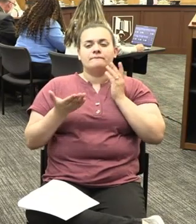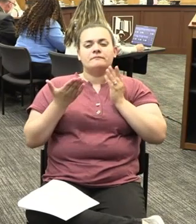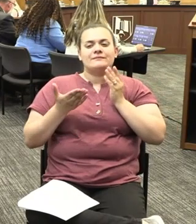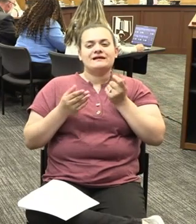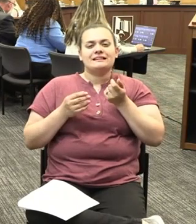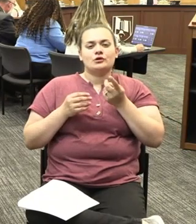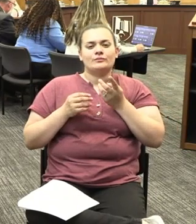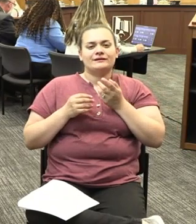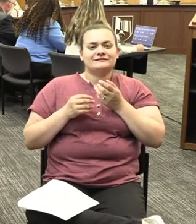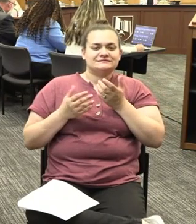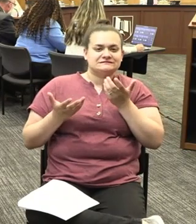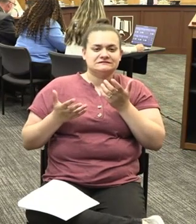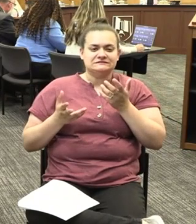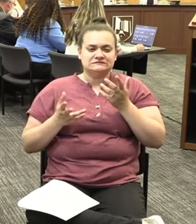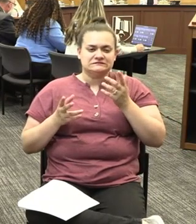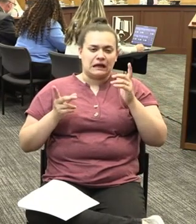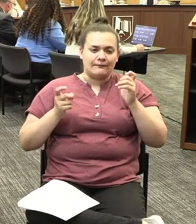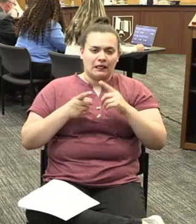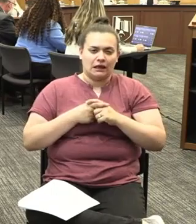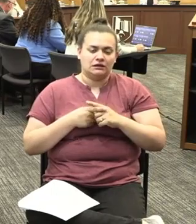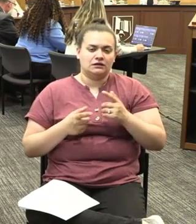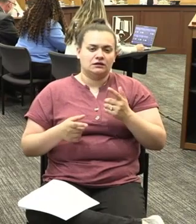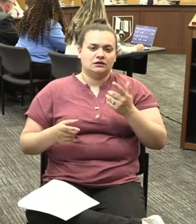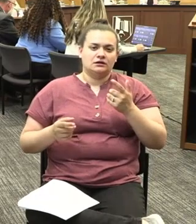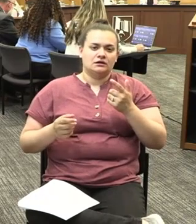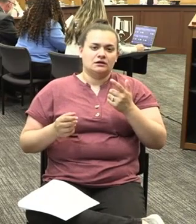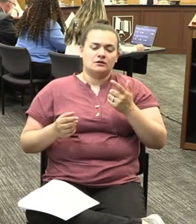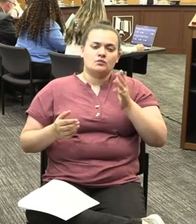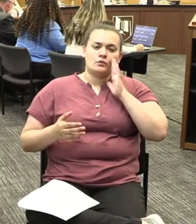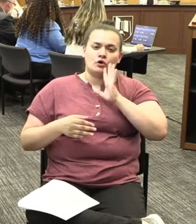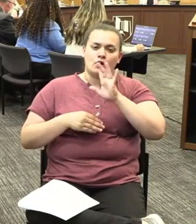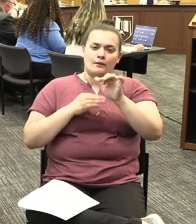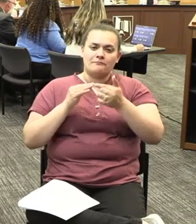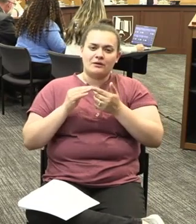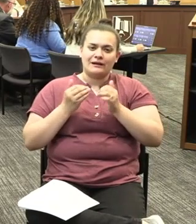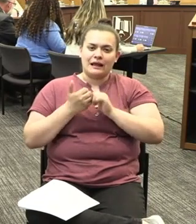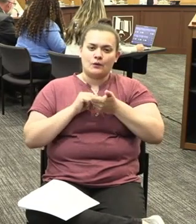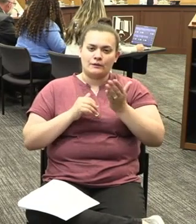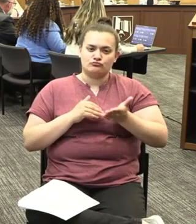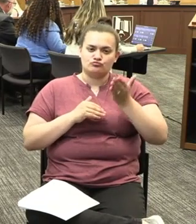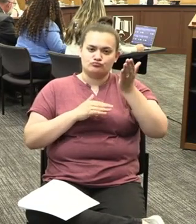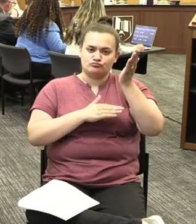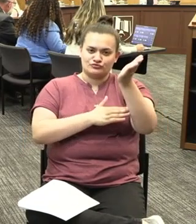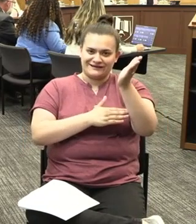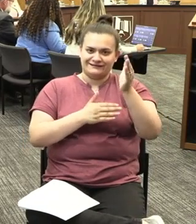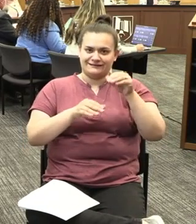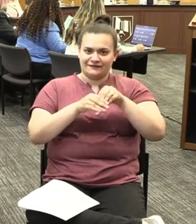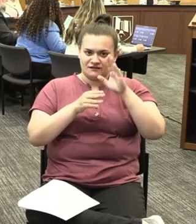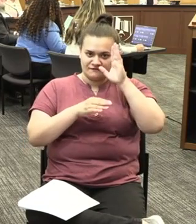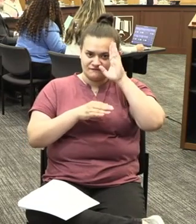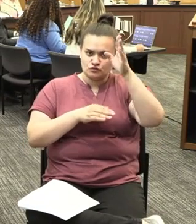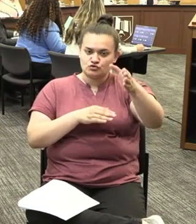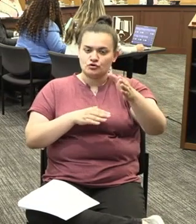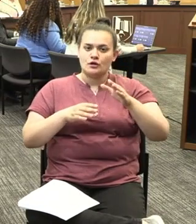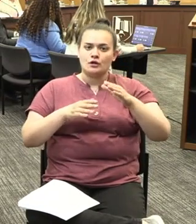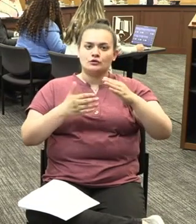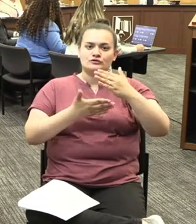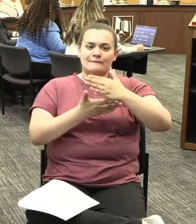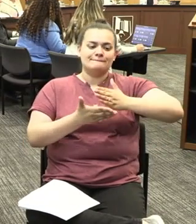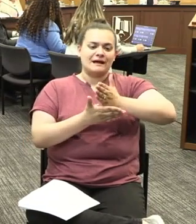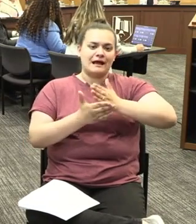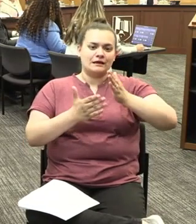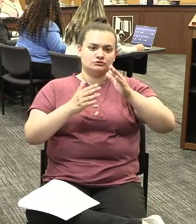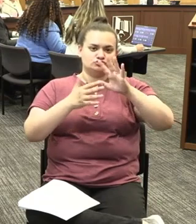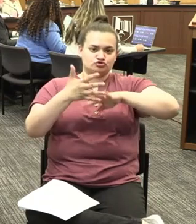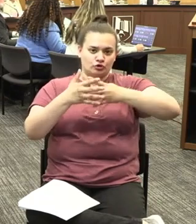bit misleading, and perhaps we'll revisit how we present this in the future. There's one big pie chart that totals